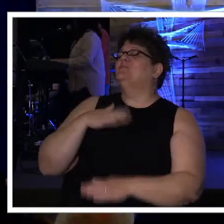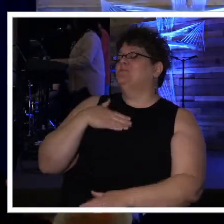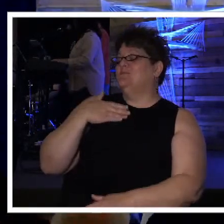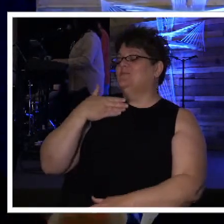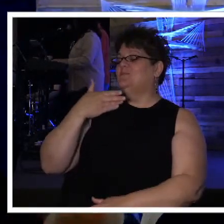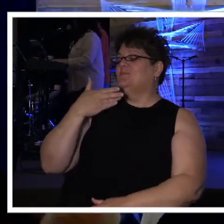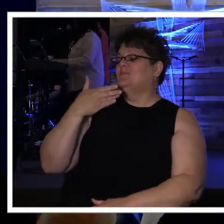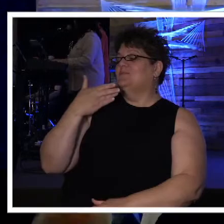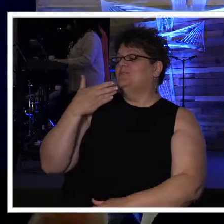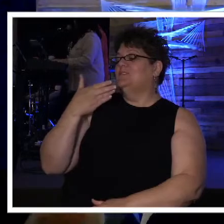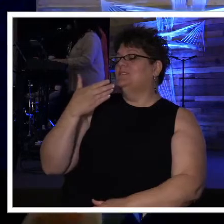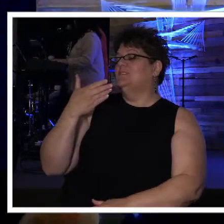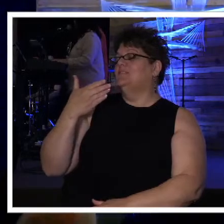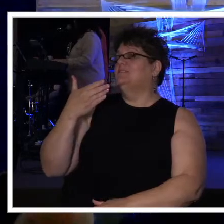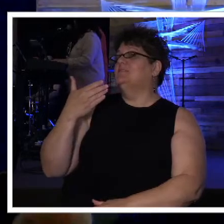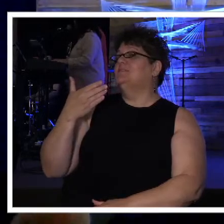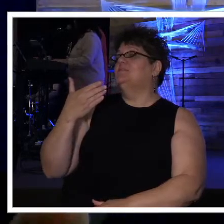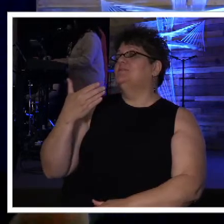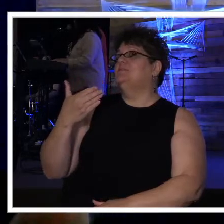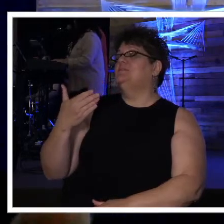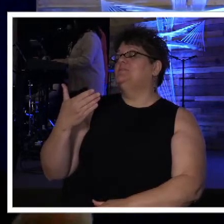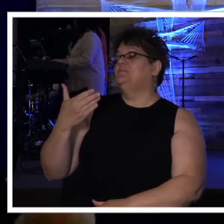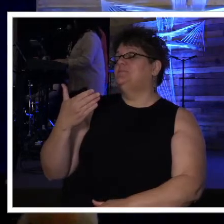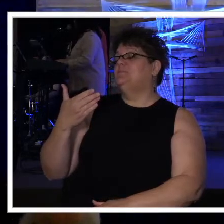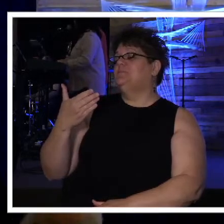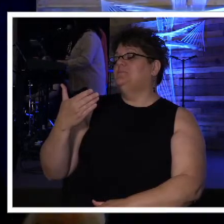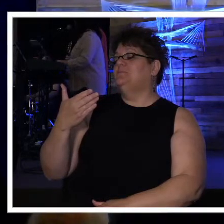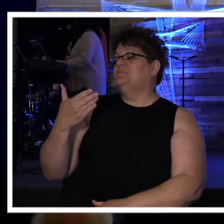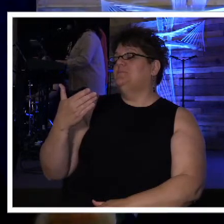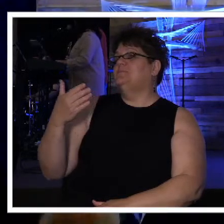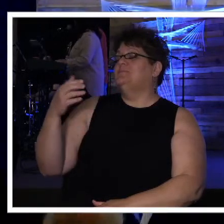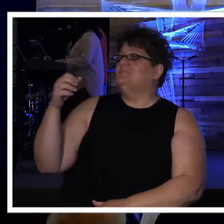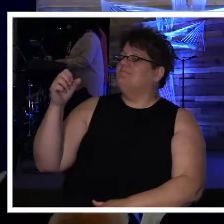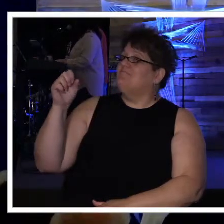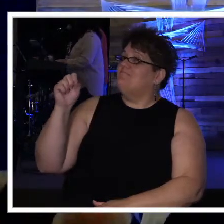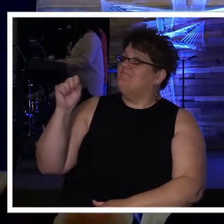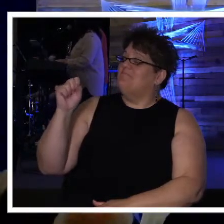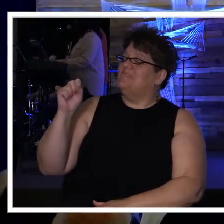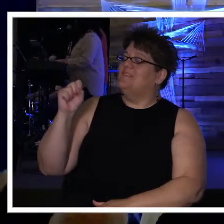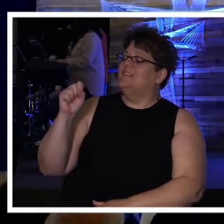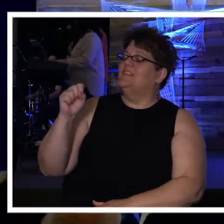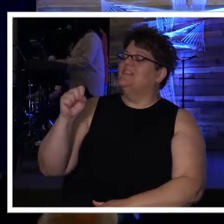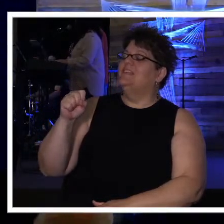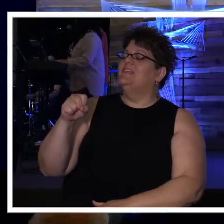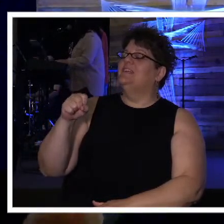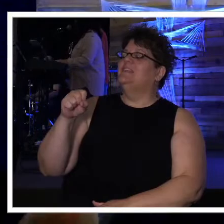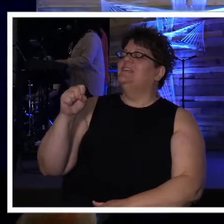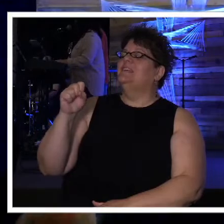I am available. I say.